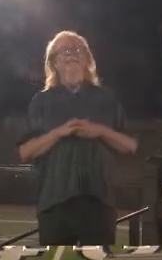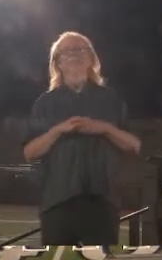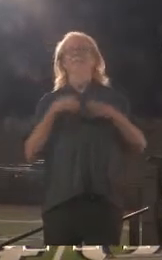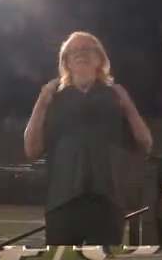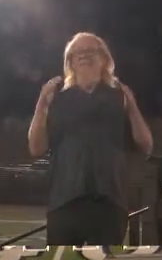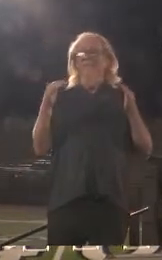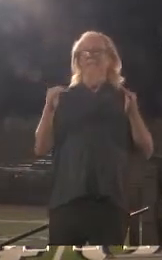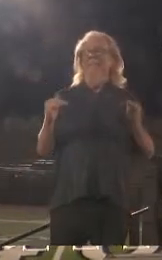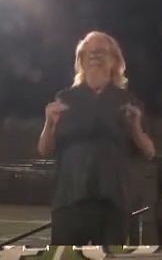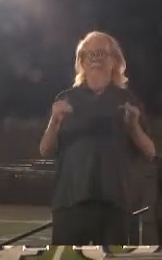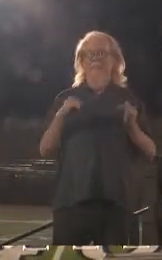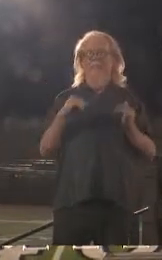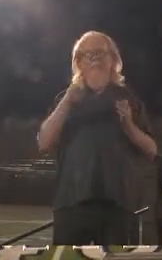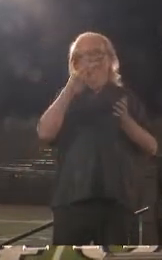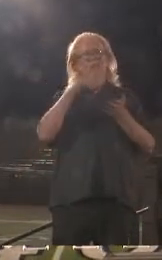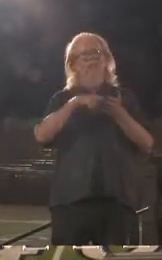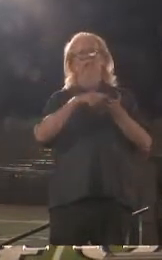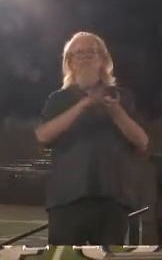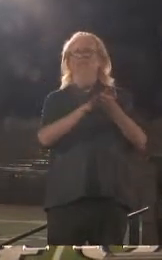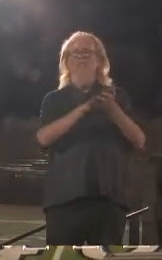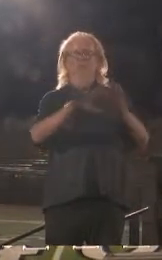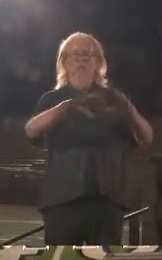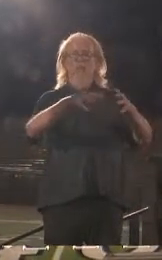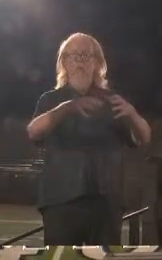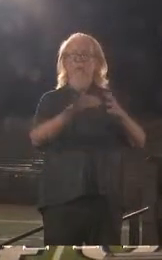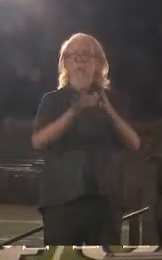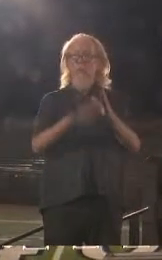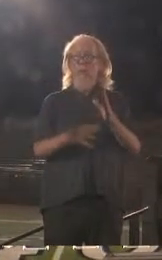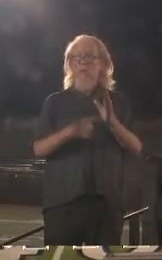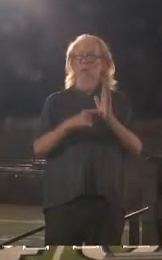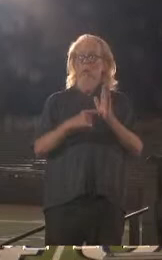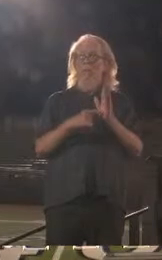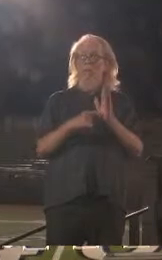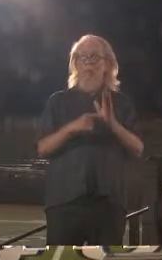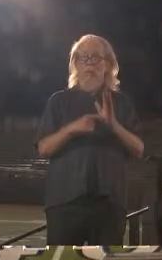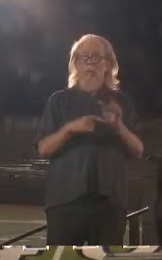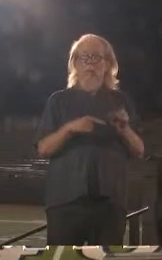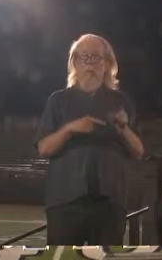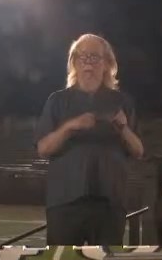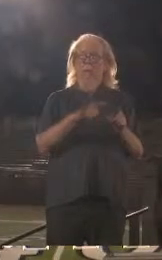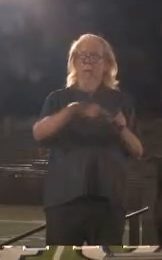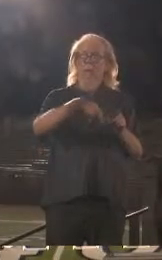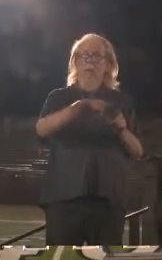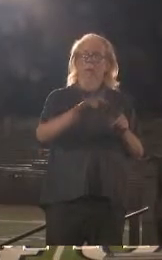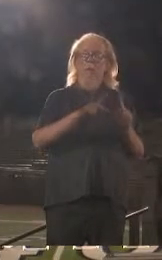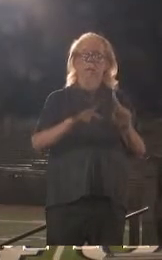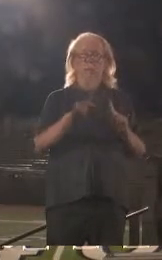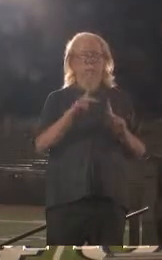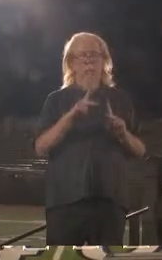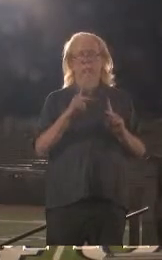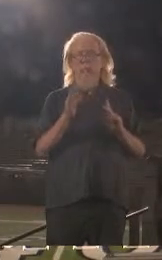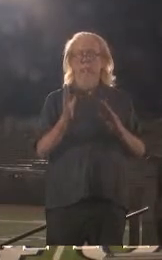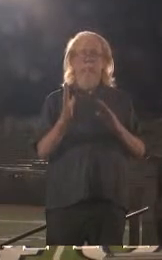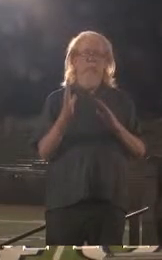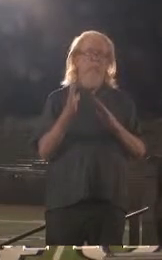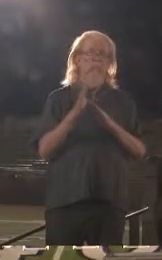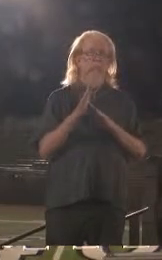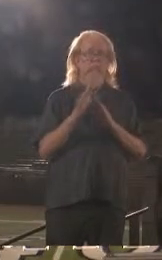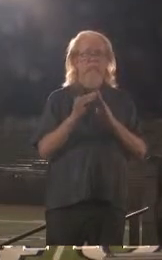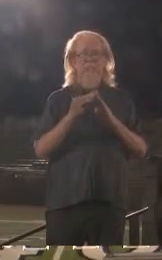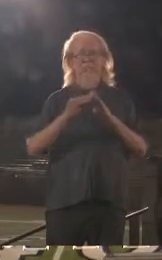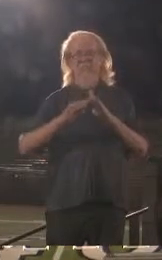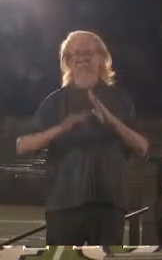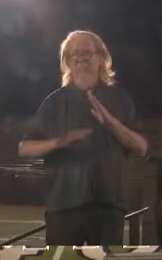Next, we would like to recognize a group of students who represent those who have met the very highest standard in their